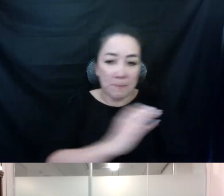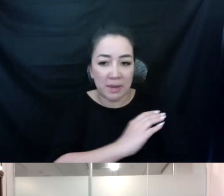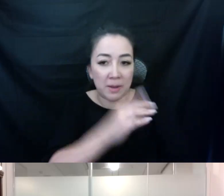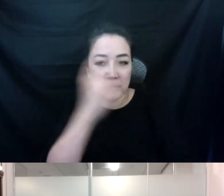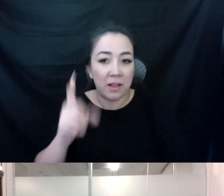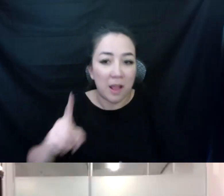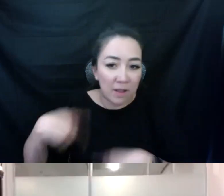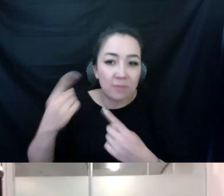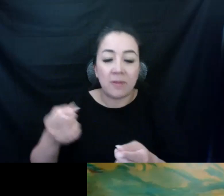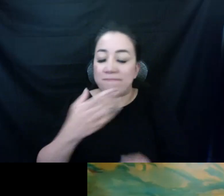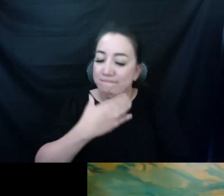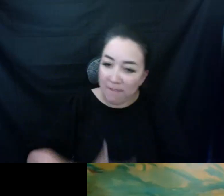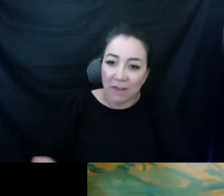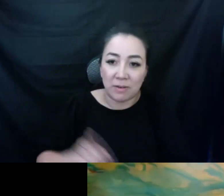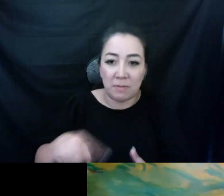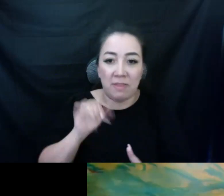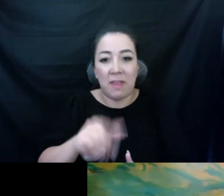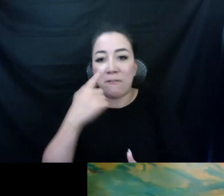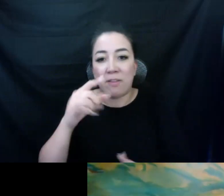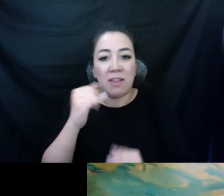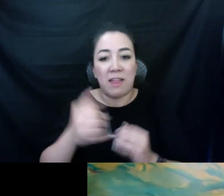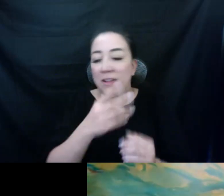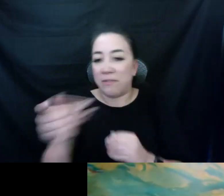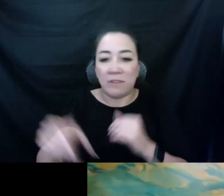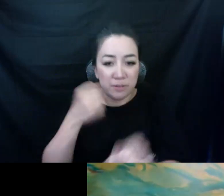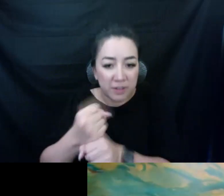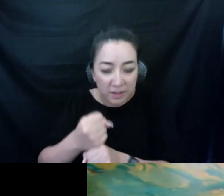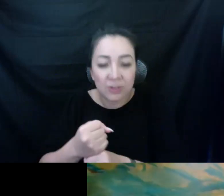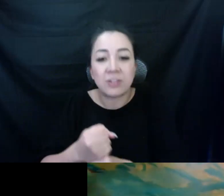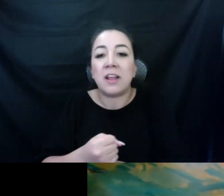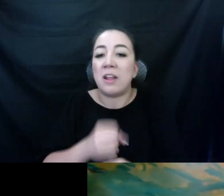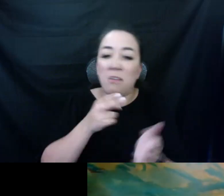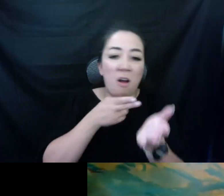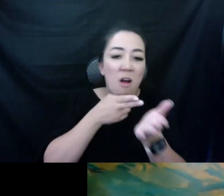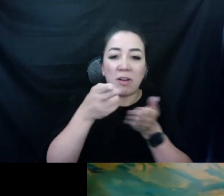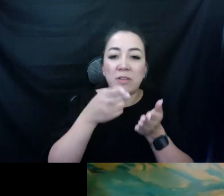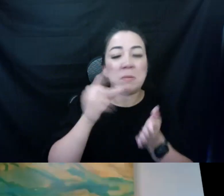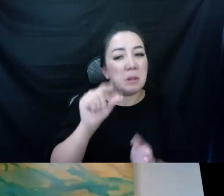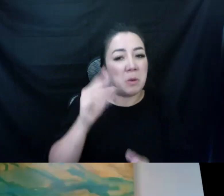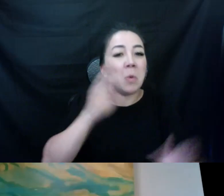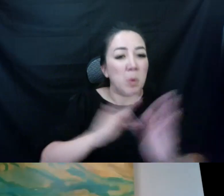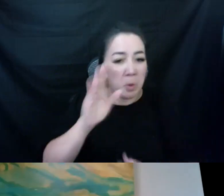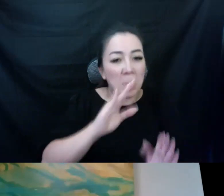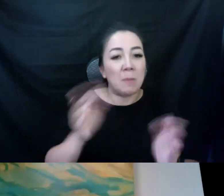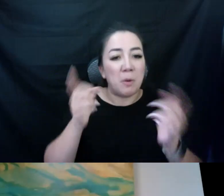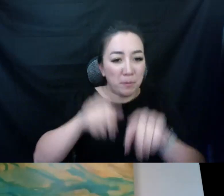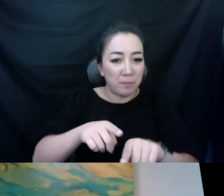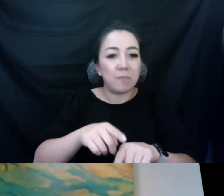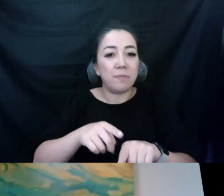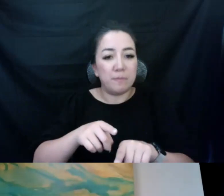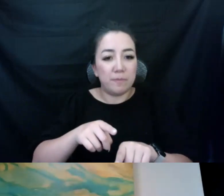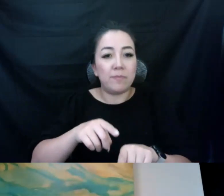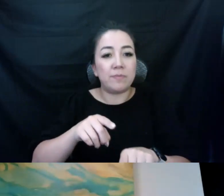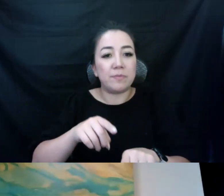been passionate about that over the last several years. And honestly, I'm a bit worried about what happens on the other